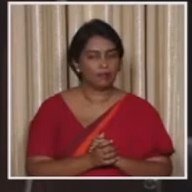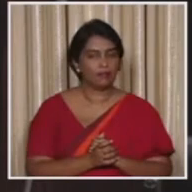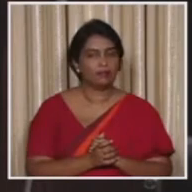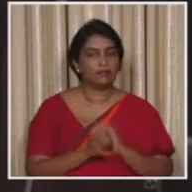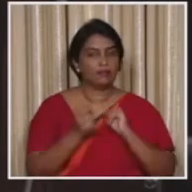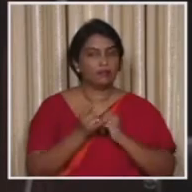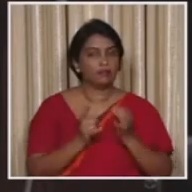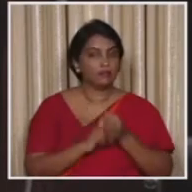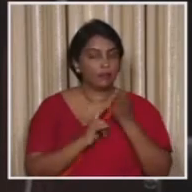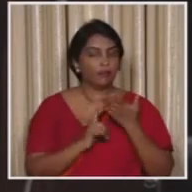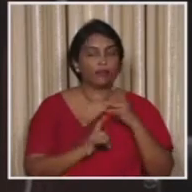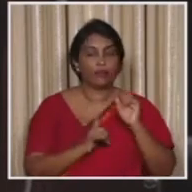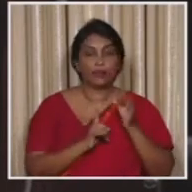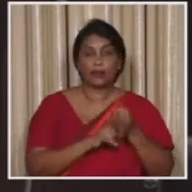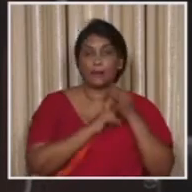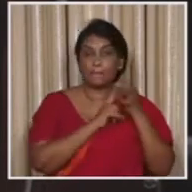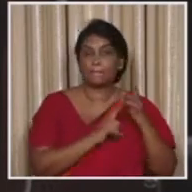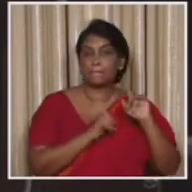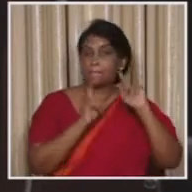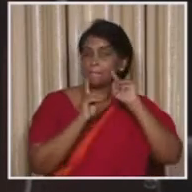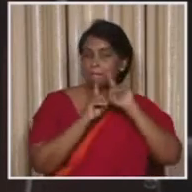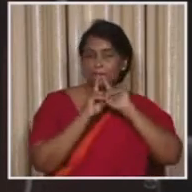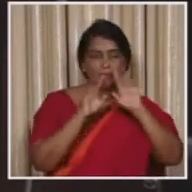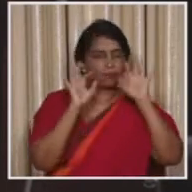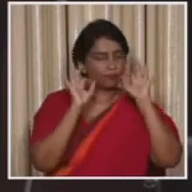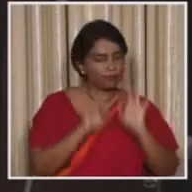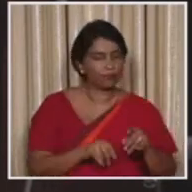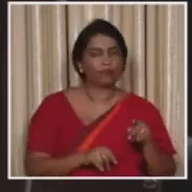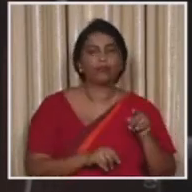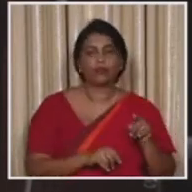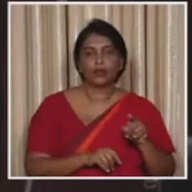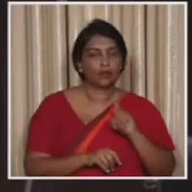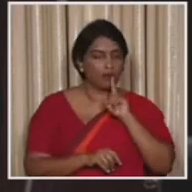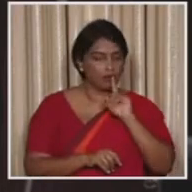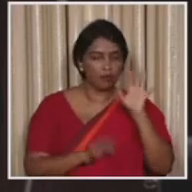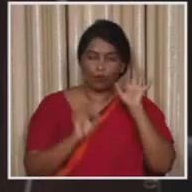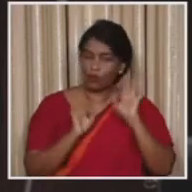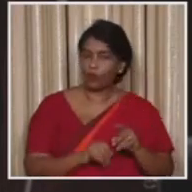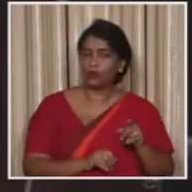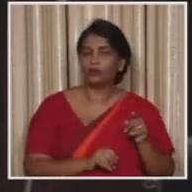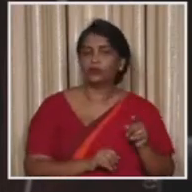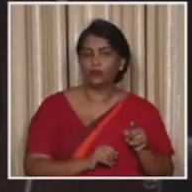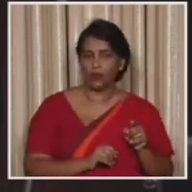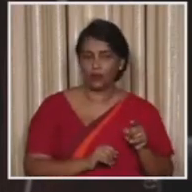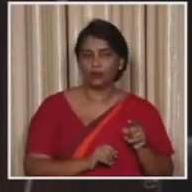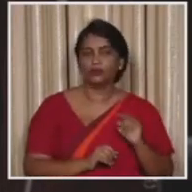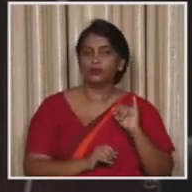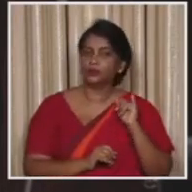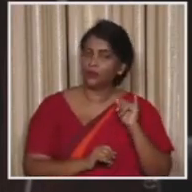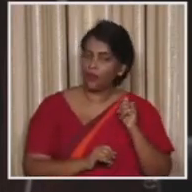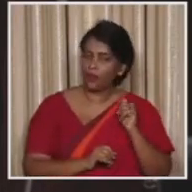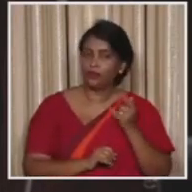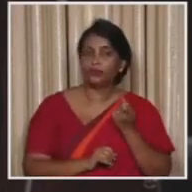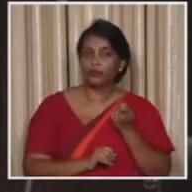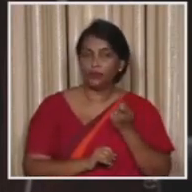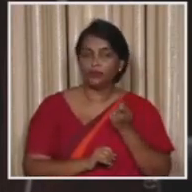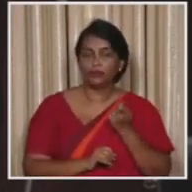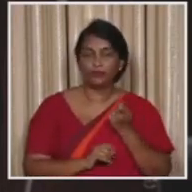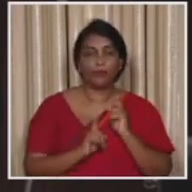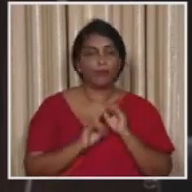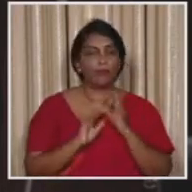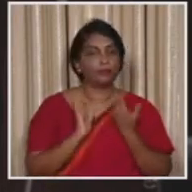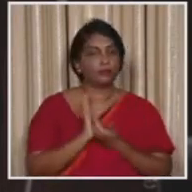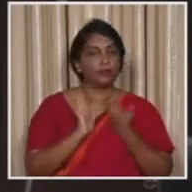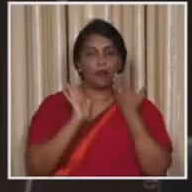Premadasa. Names Ranil three times, merely reiterates his policy and endorses, judging by that article, the SJB does